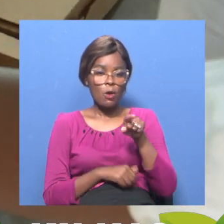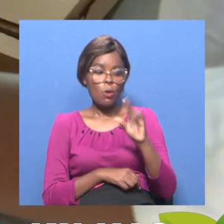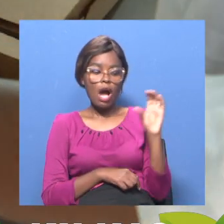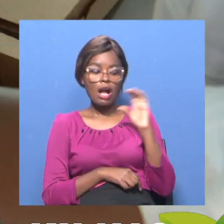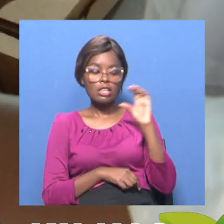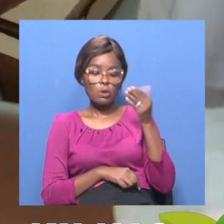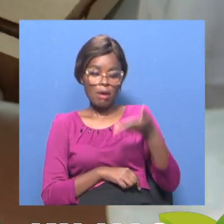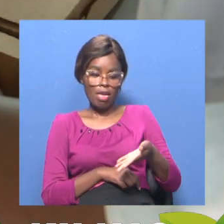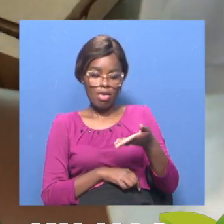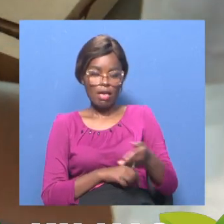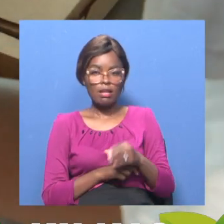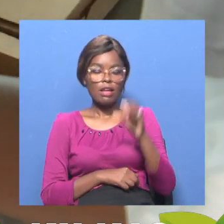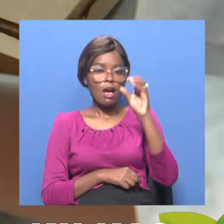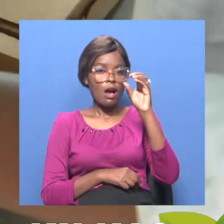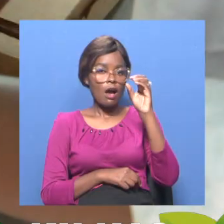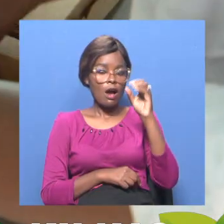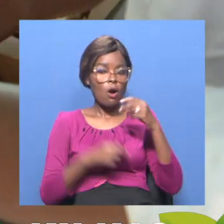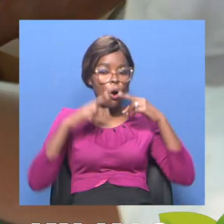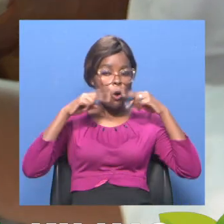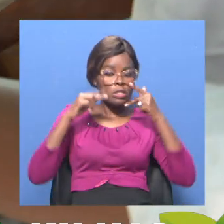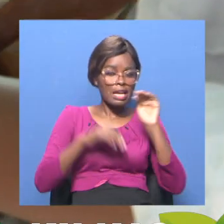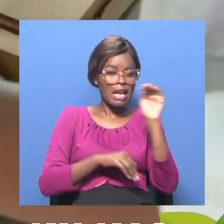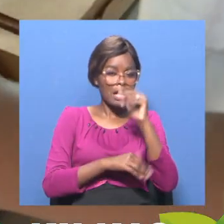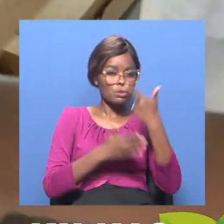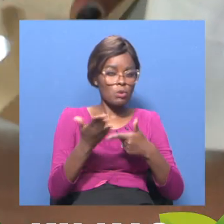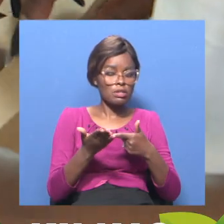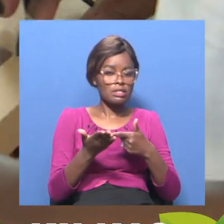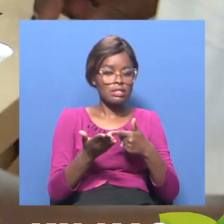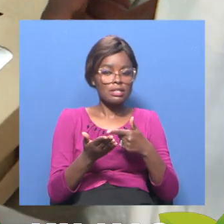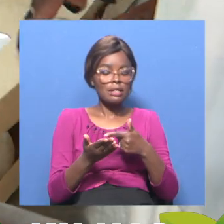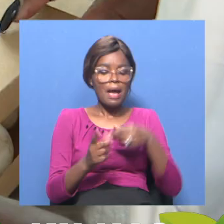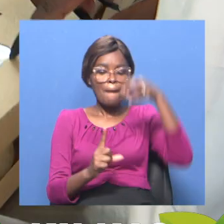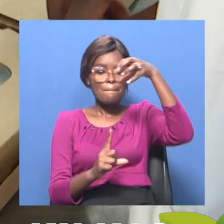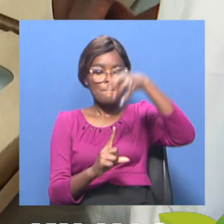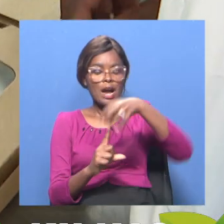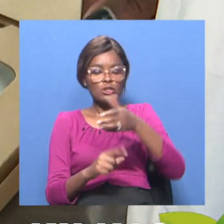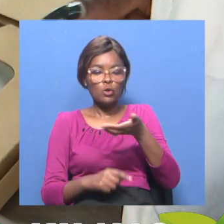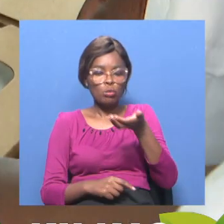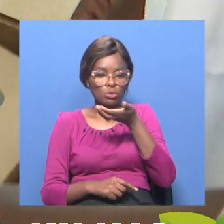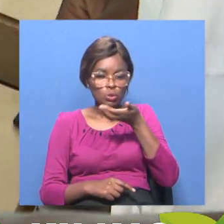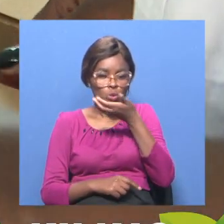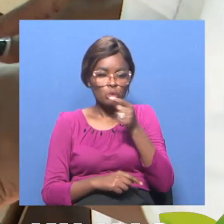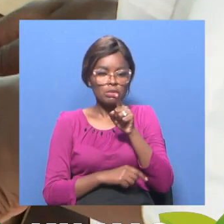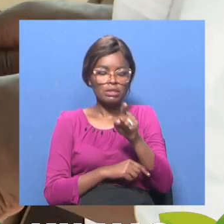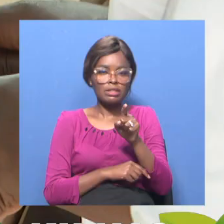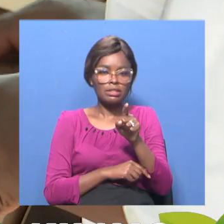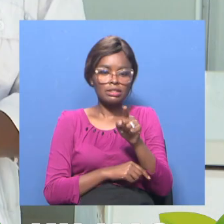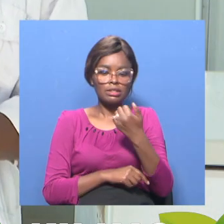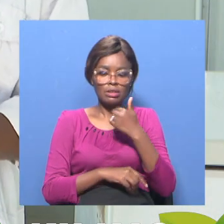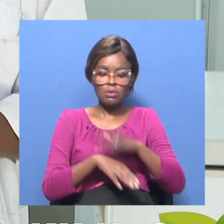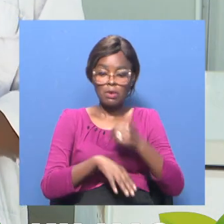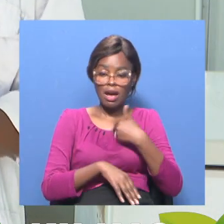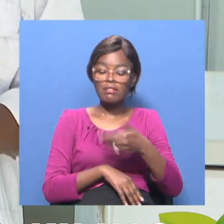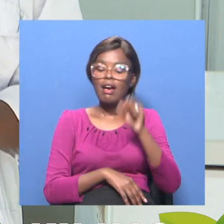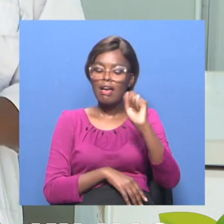here at the lodge, they ask for mushrooms, so that must be a good quality that you have here. Yes,